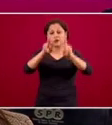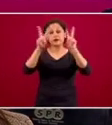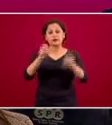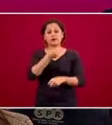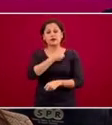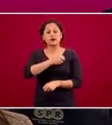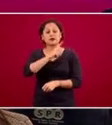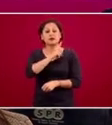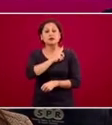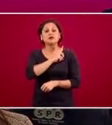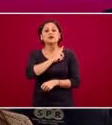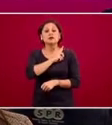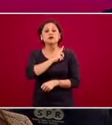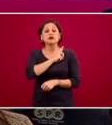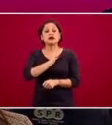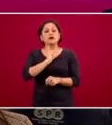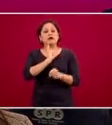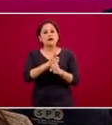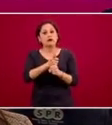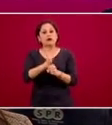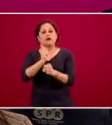Now,